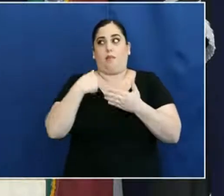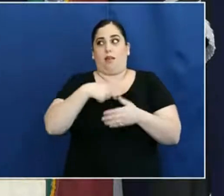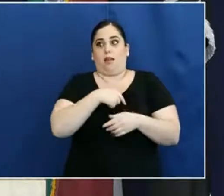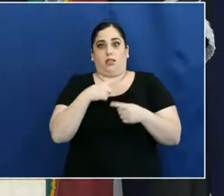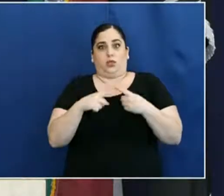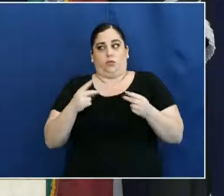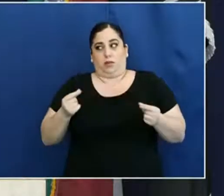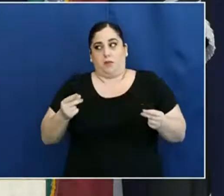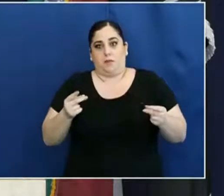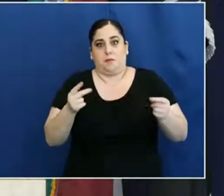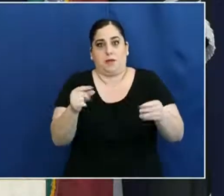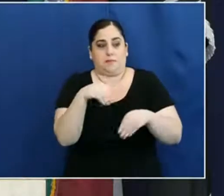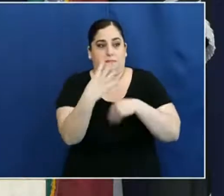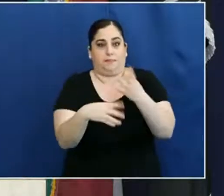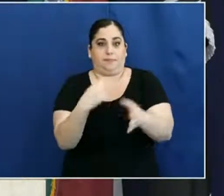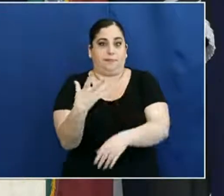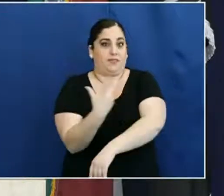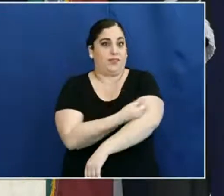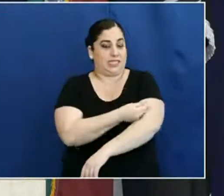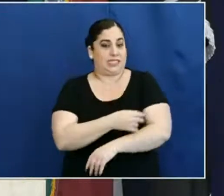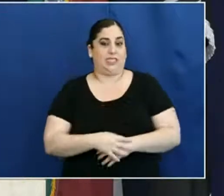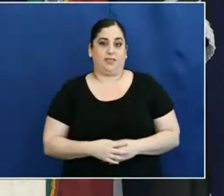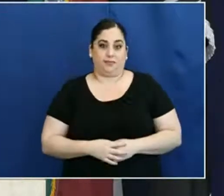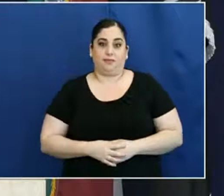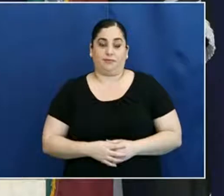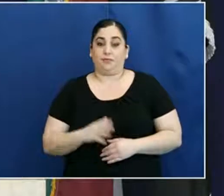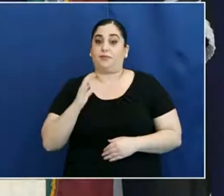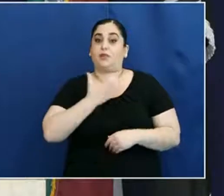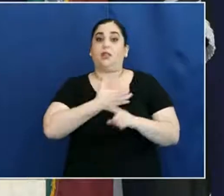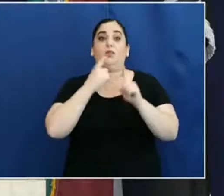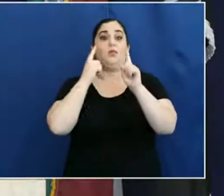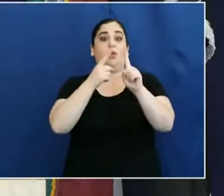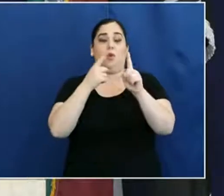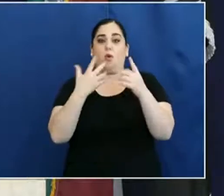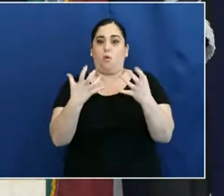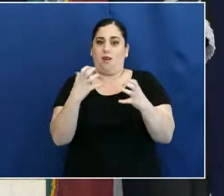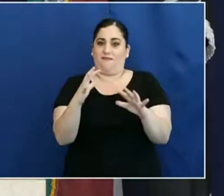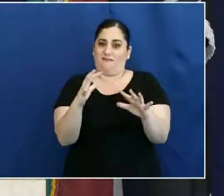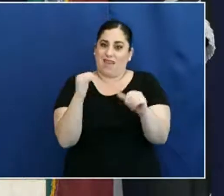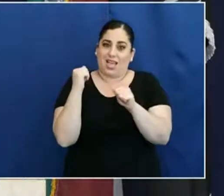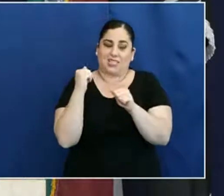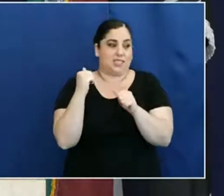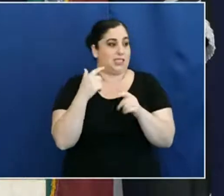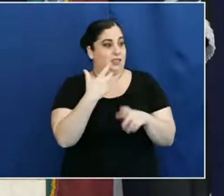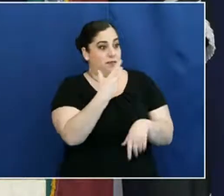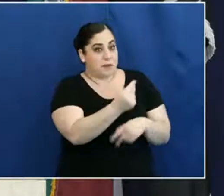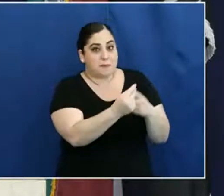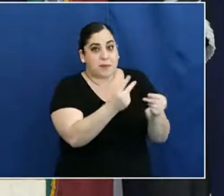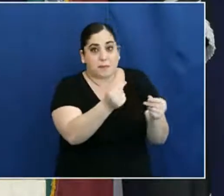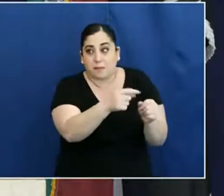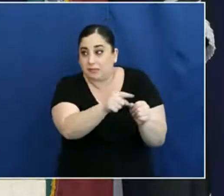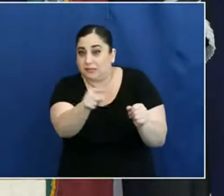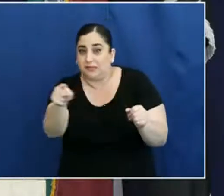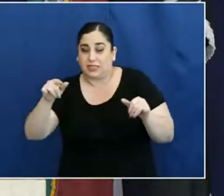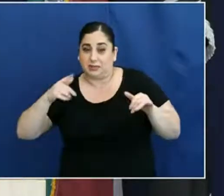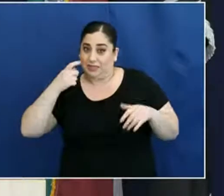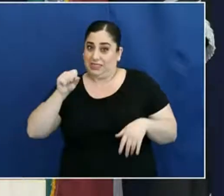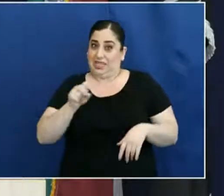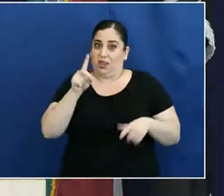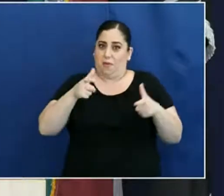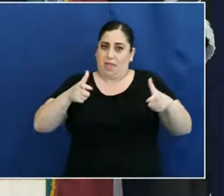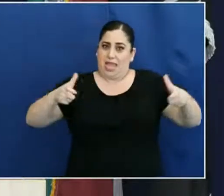many shots in arms as quickly as possible? And so we will continue moving forward as we have before. With that, let's jump into our charts for